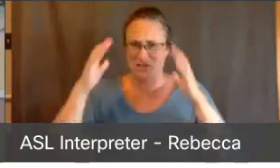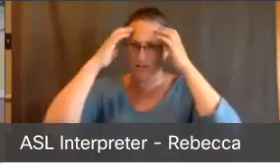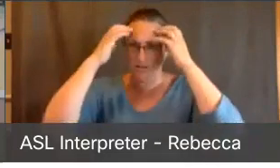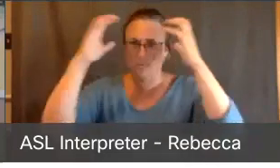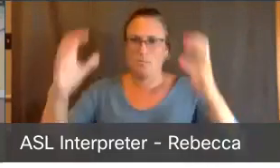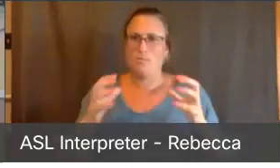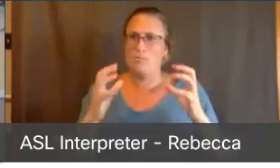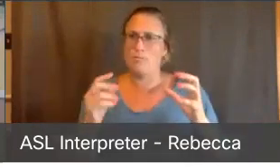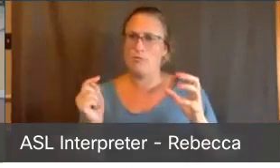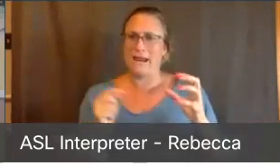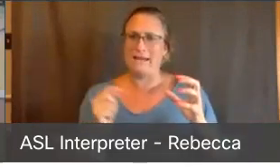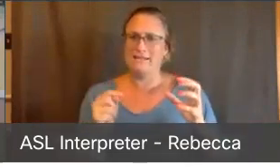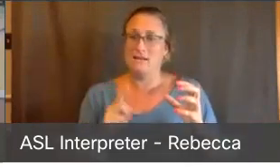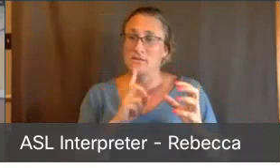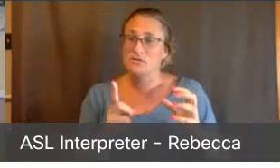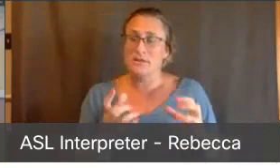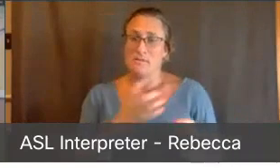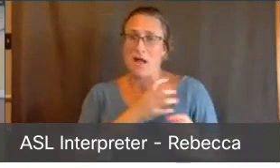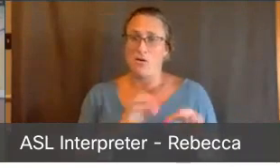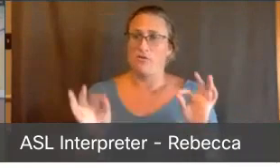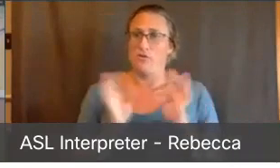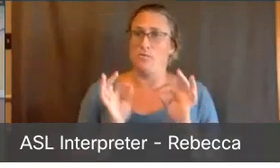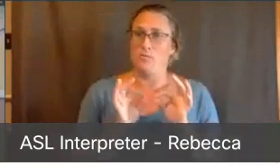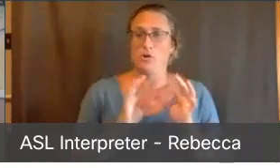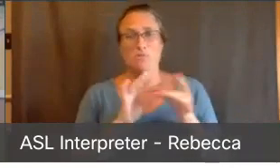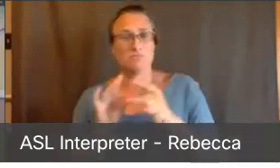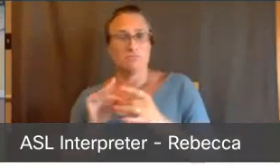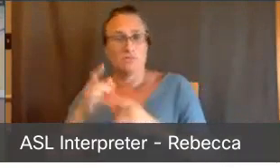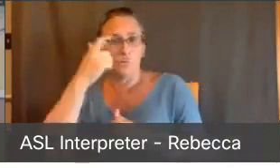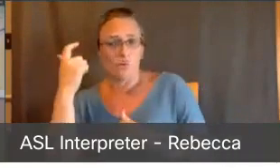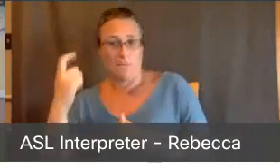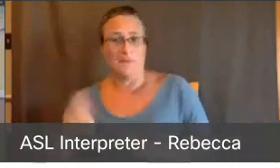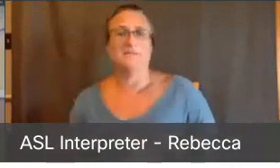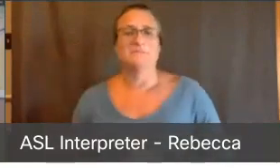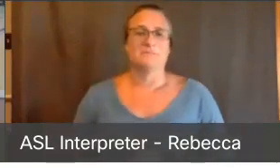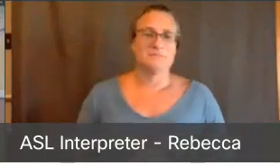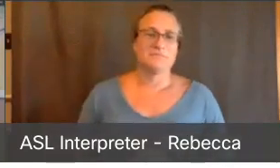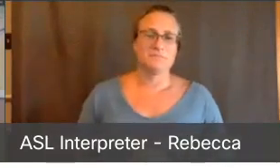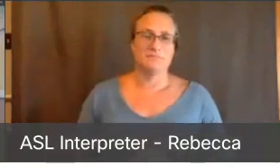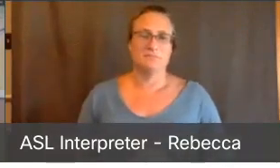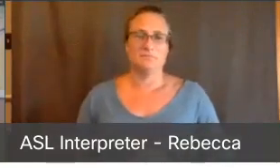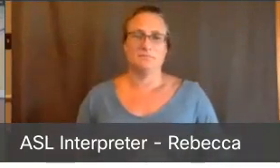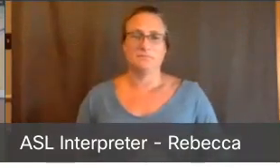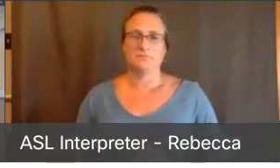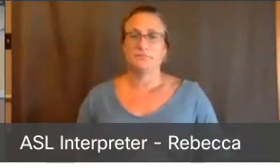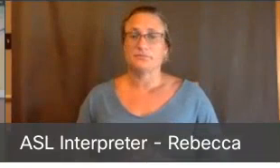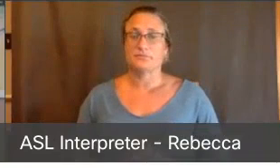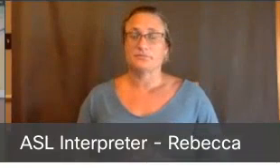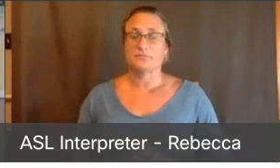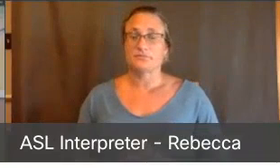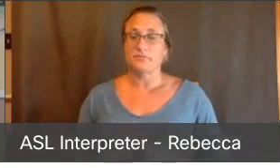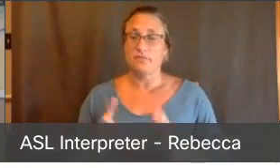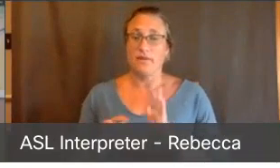important and really powerful to talk about when we think about trauma. So the first thing I just want to address